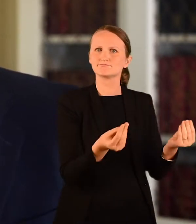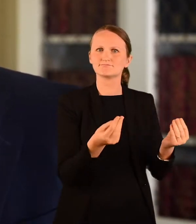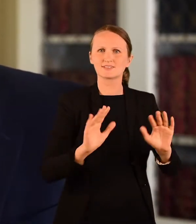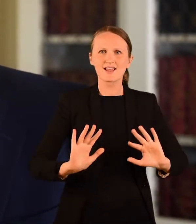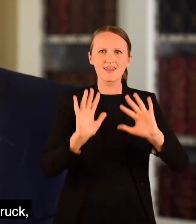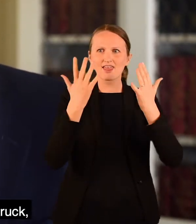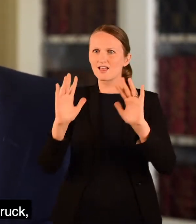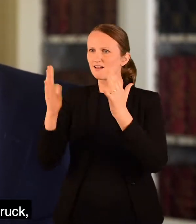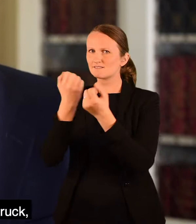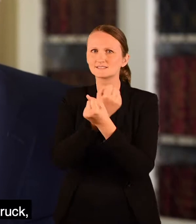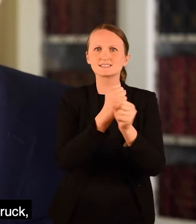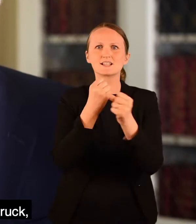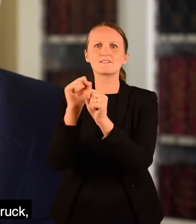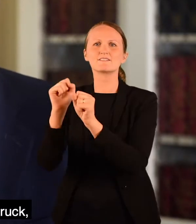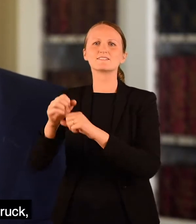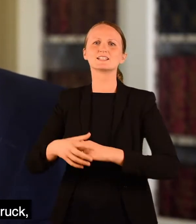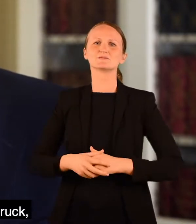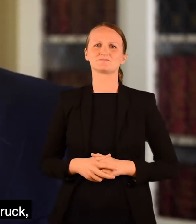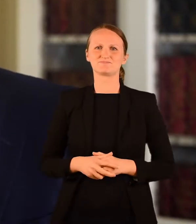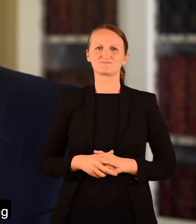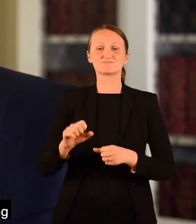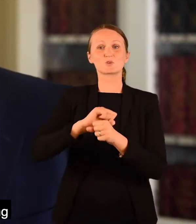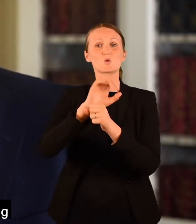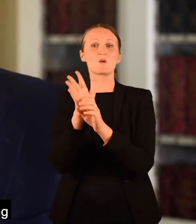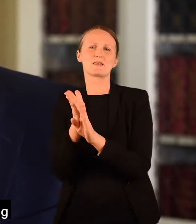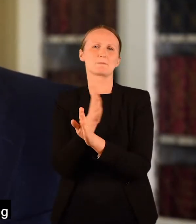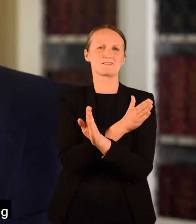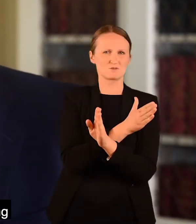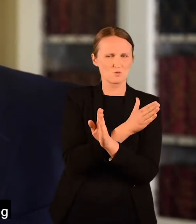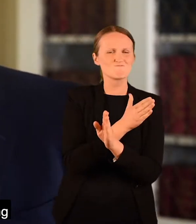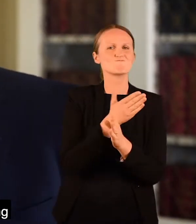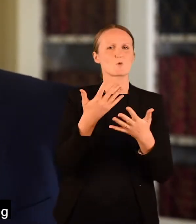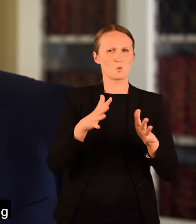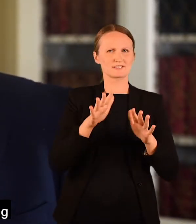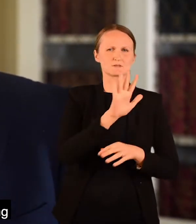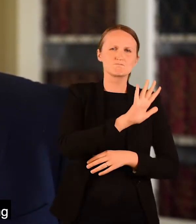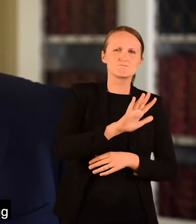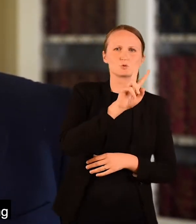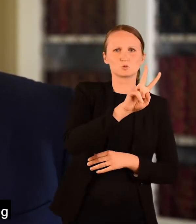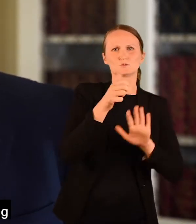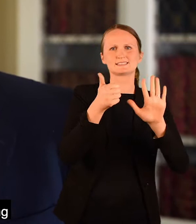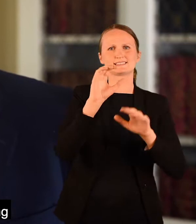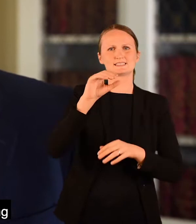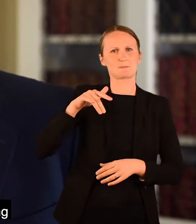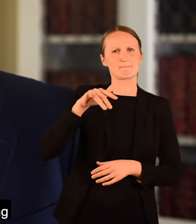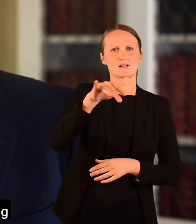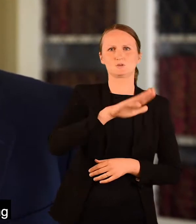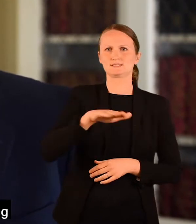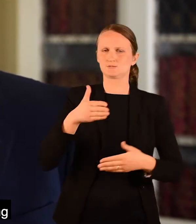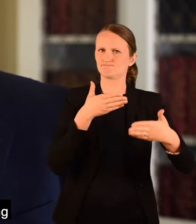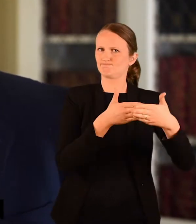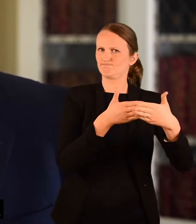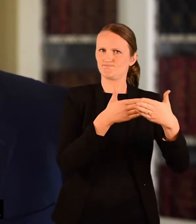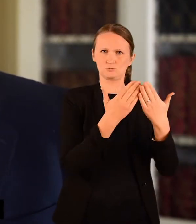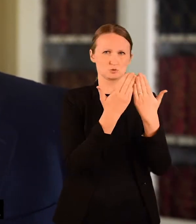saved. But even before the coronavirus struck, almost 260 million children were being denied the